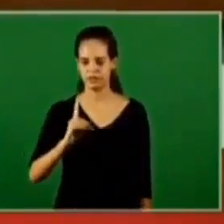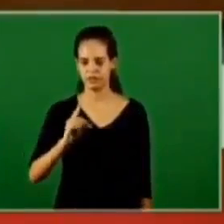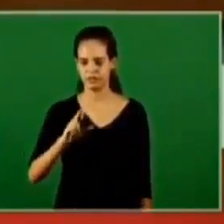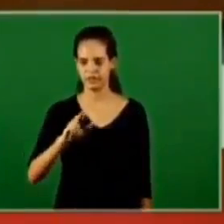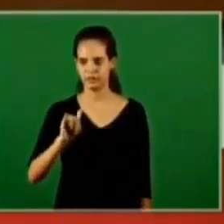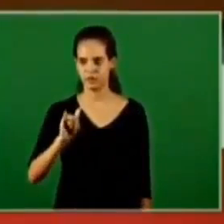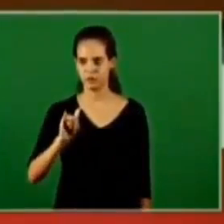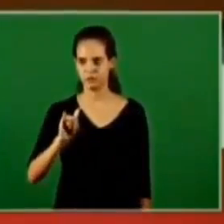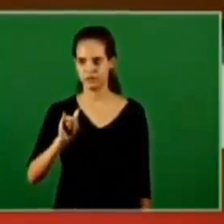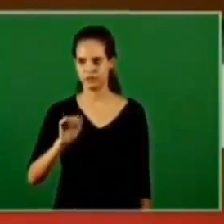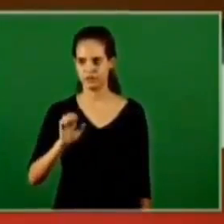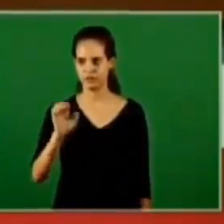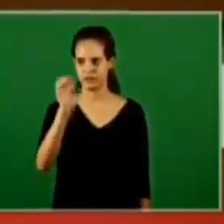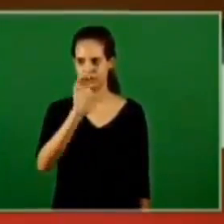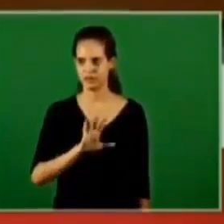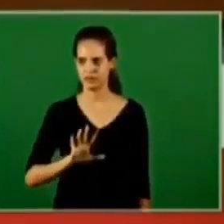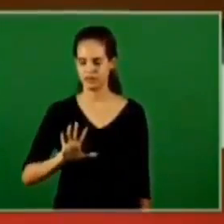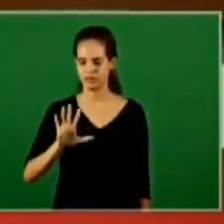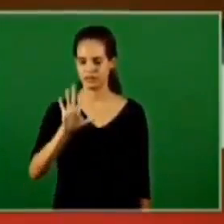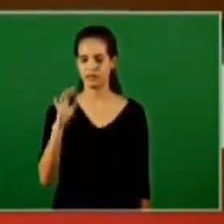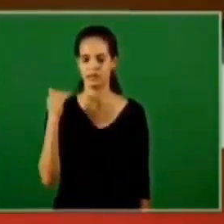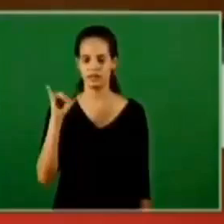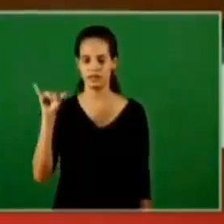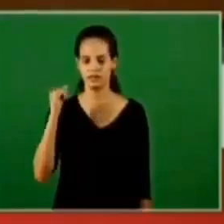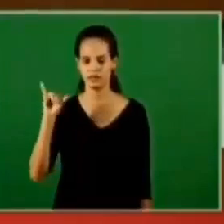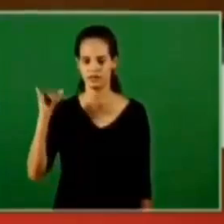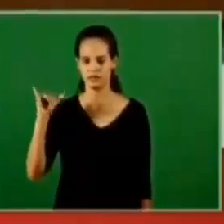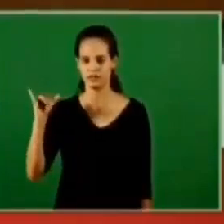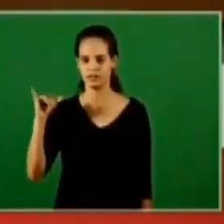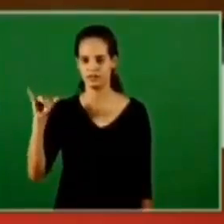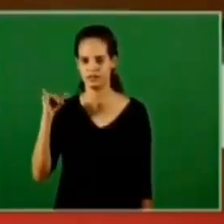Pastor Pirajara, and also Pastor Laurentin,